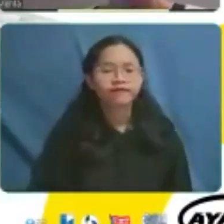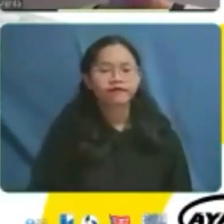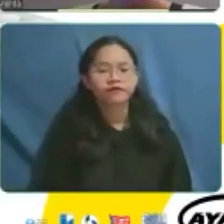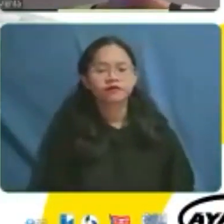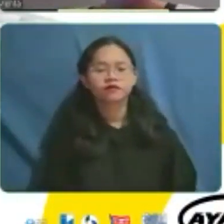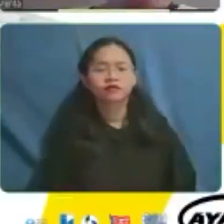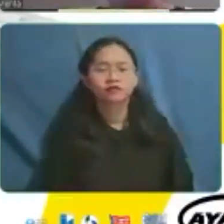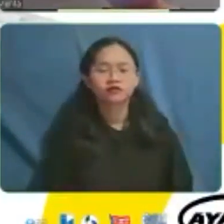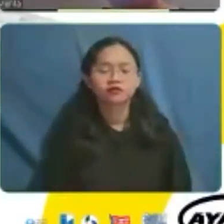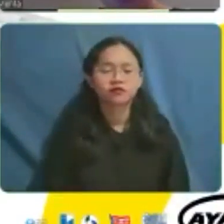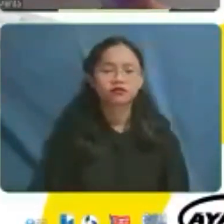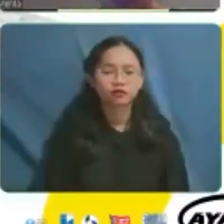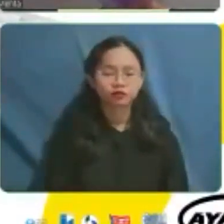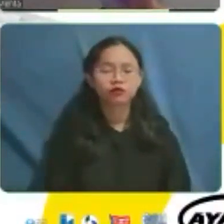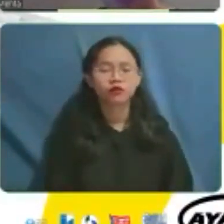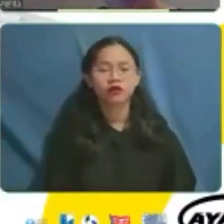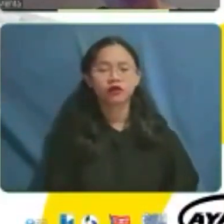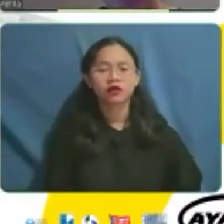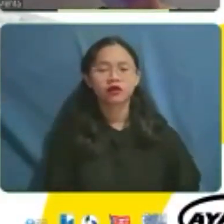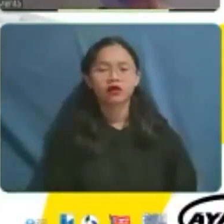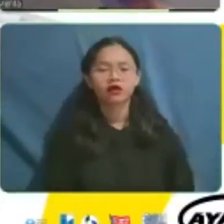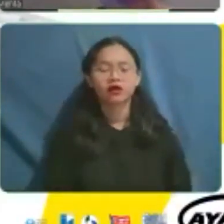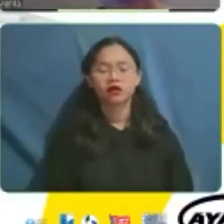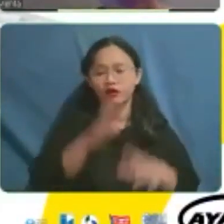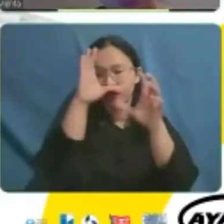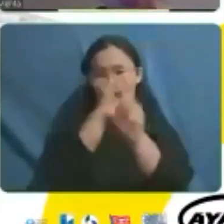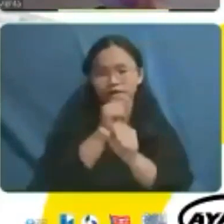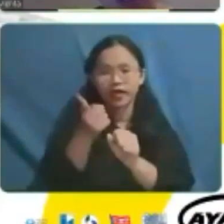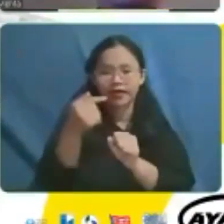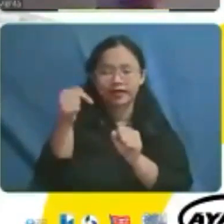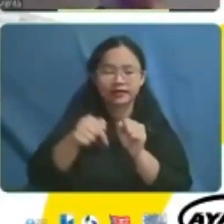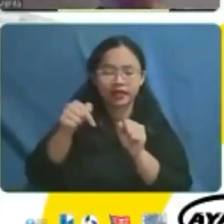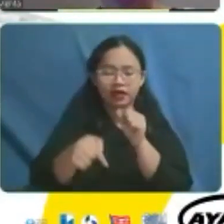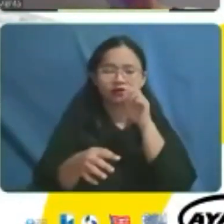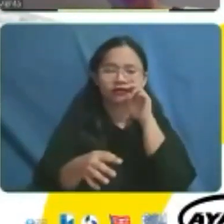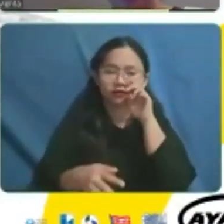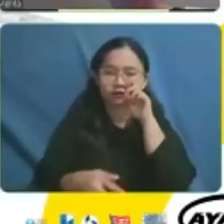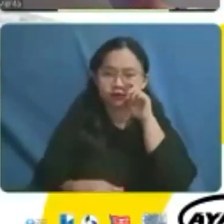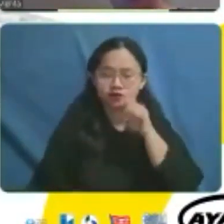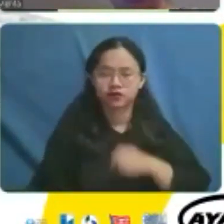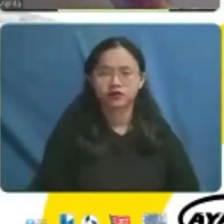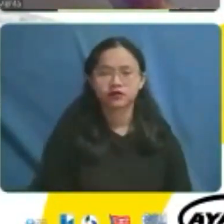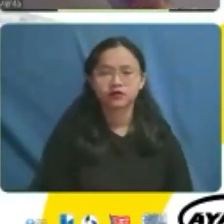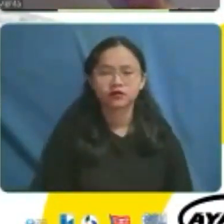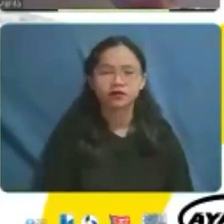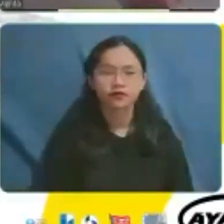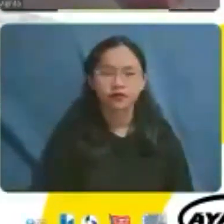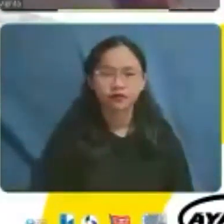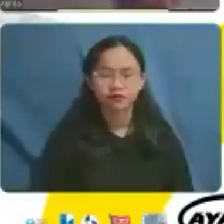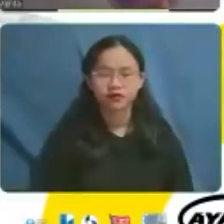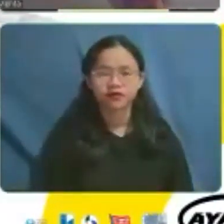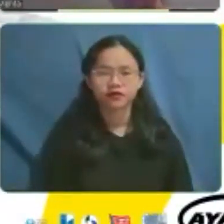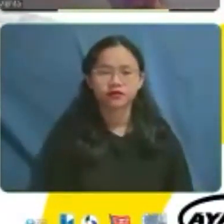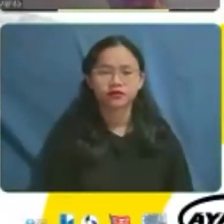So just to give you a bit of context, I work at an organization called Vital Strategies, and we really are a